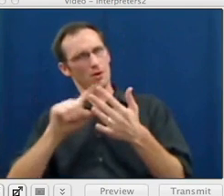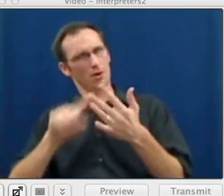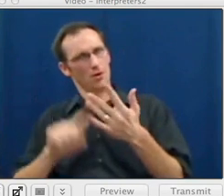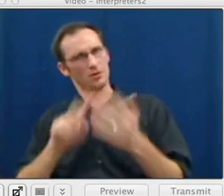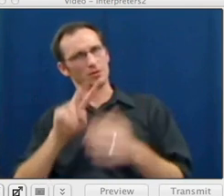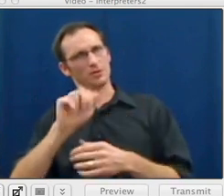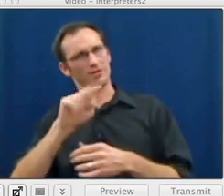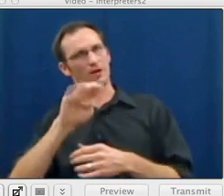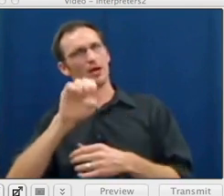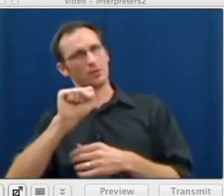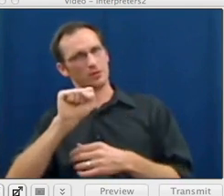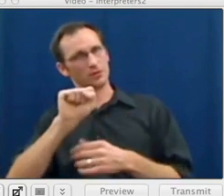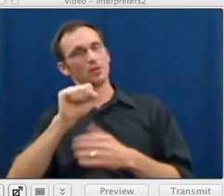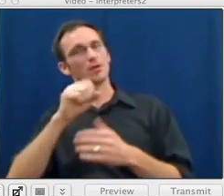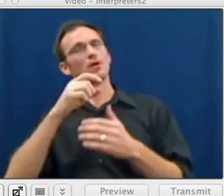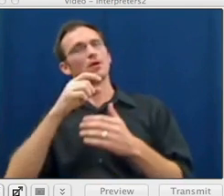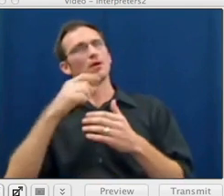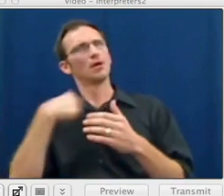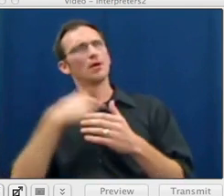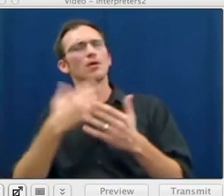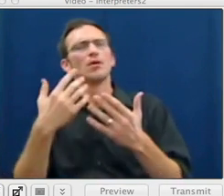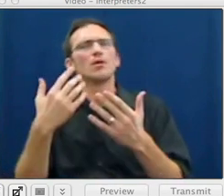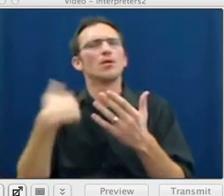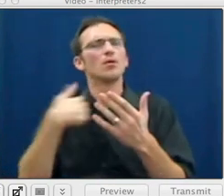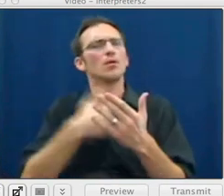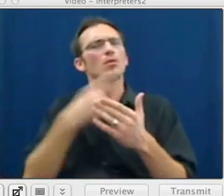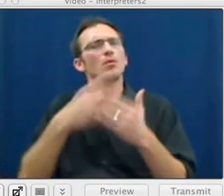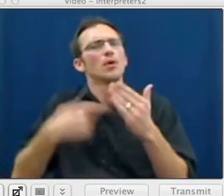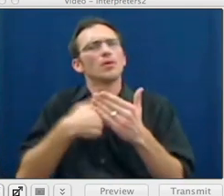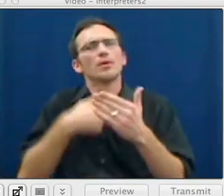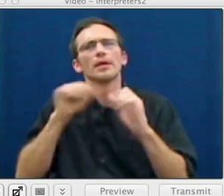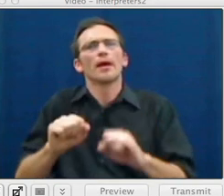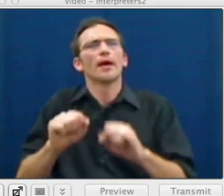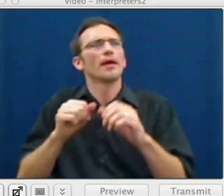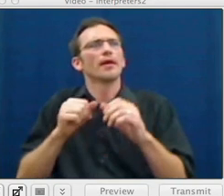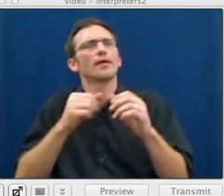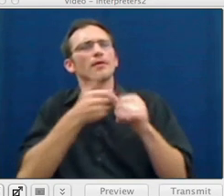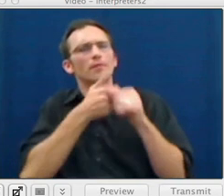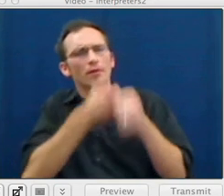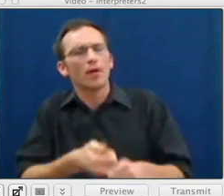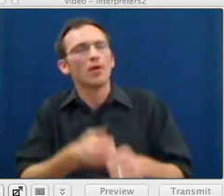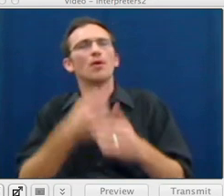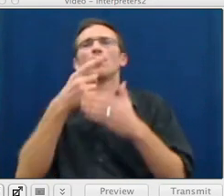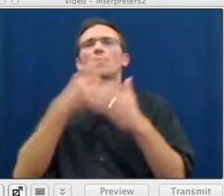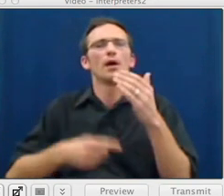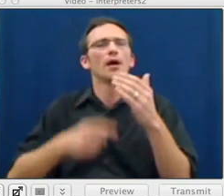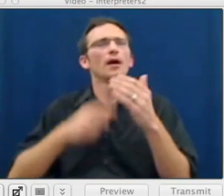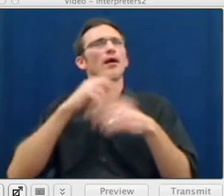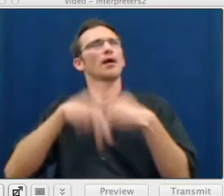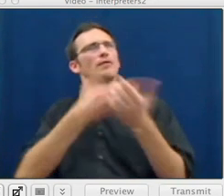as what we can work with. What is evident out there in decision making?